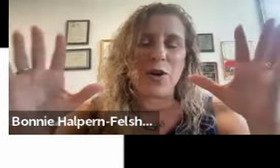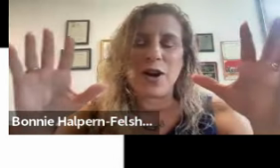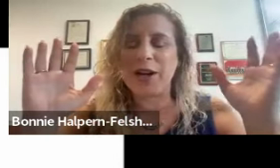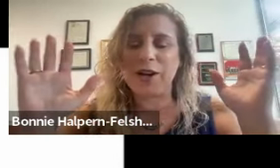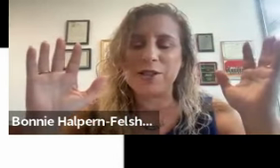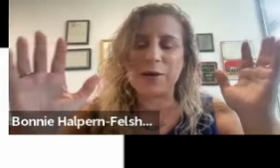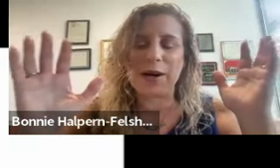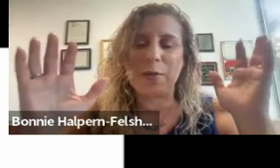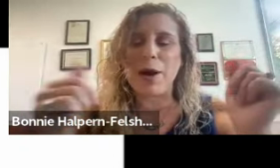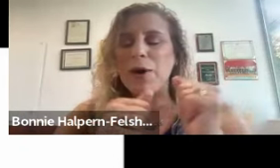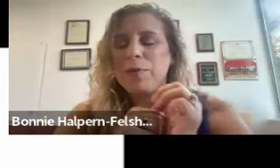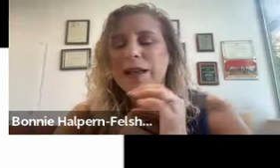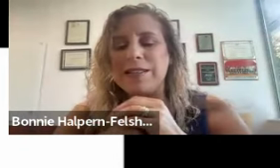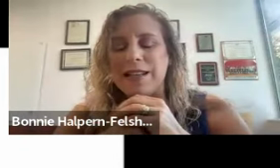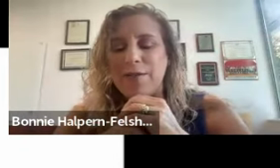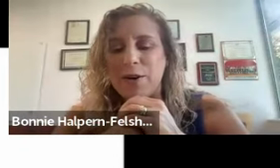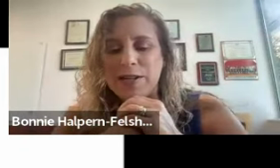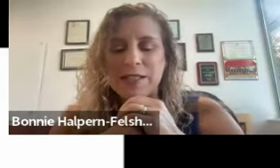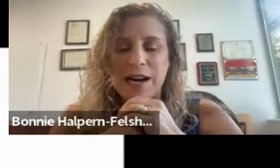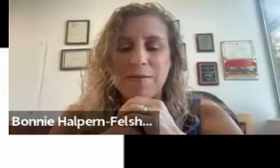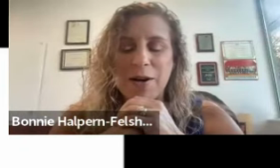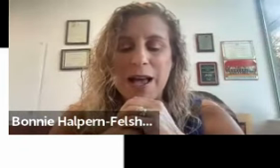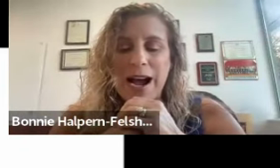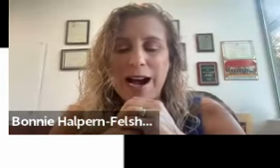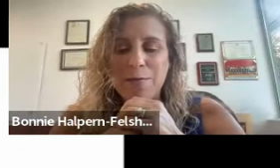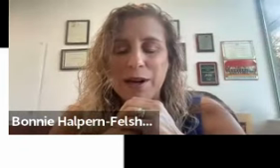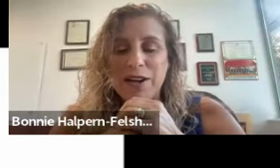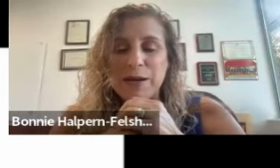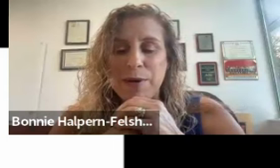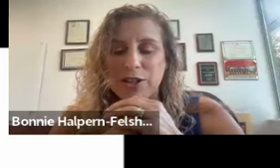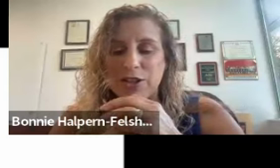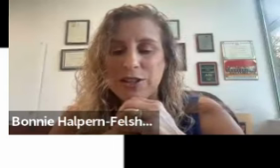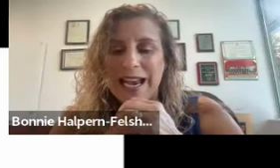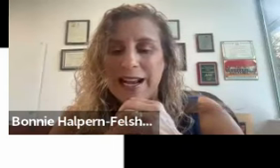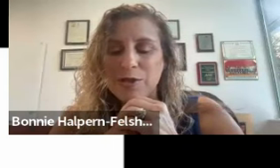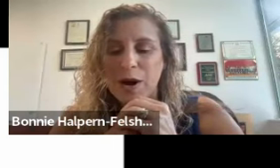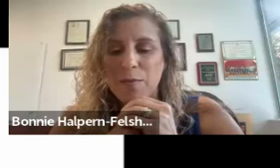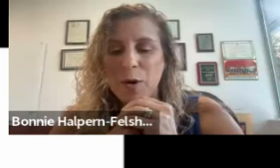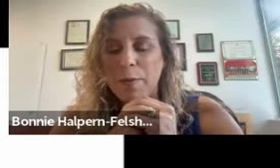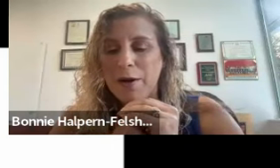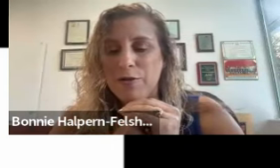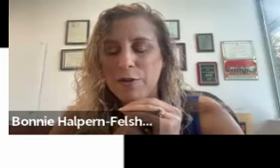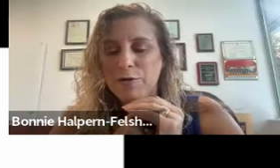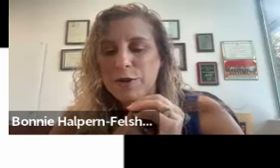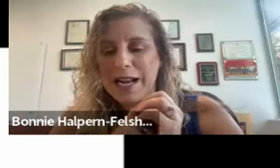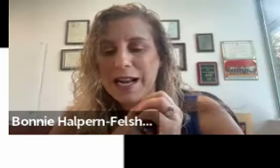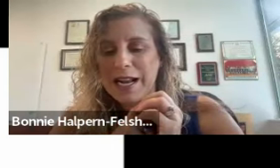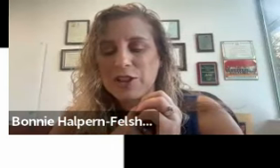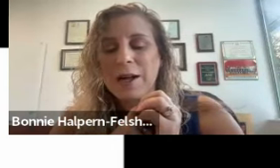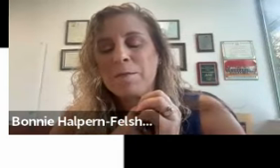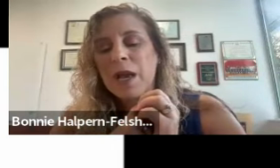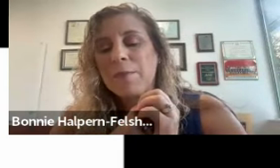New York. We're going to go see a couple Broadway plays and have a crazy time there. But if I see pictures, I'll take them. So I'm more prepared for the